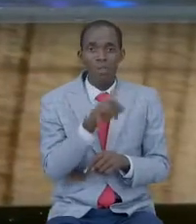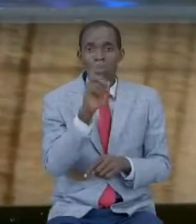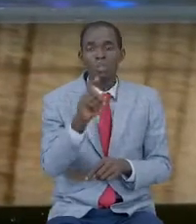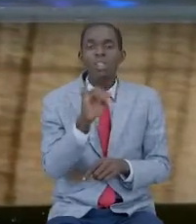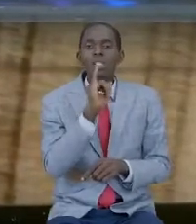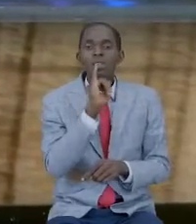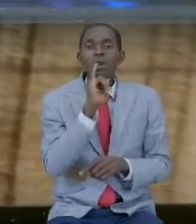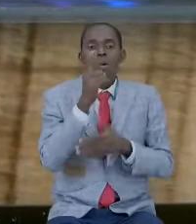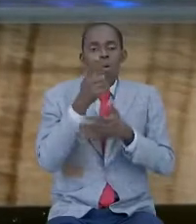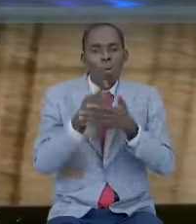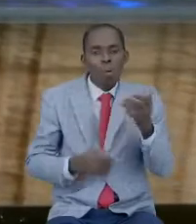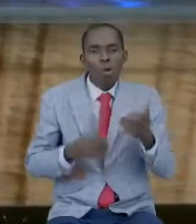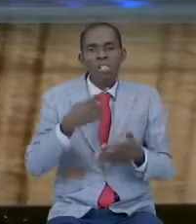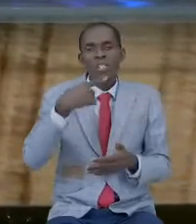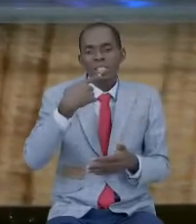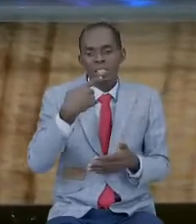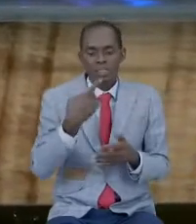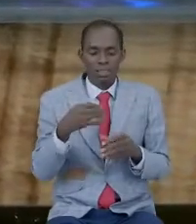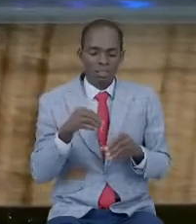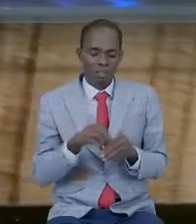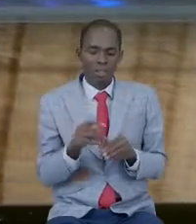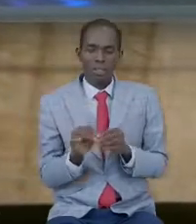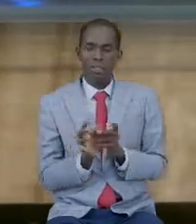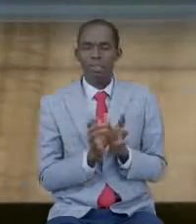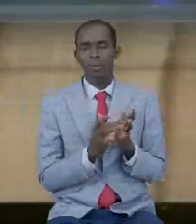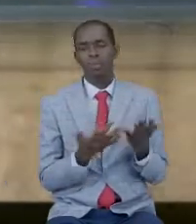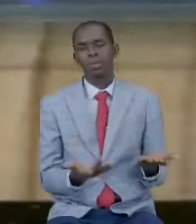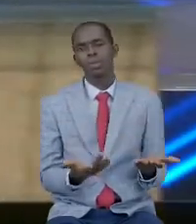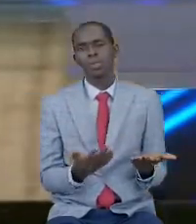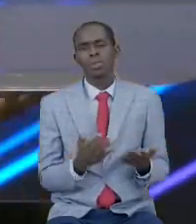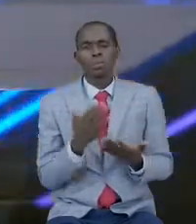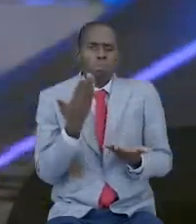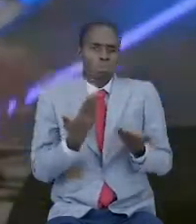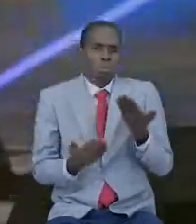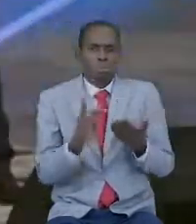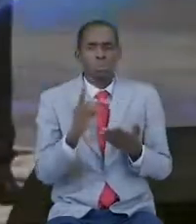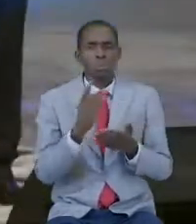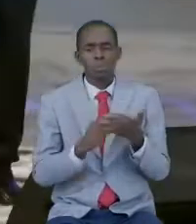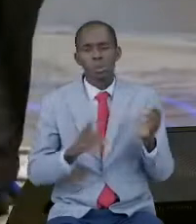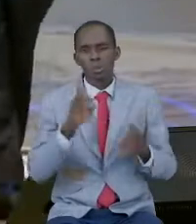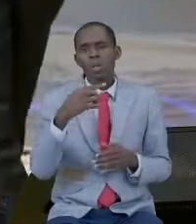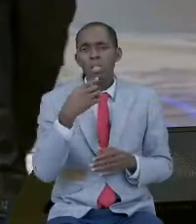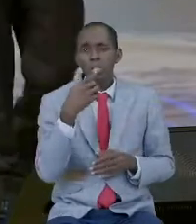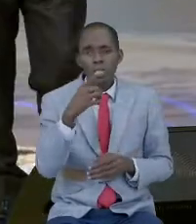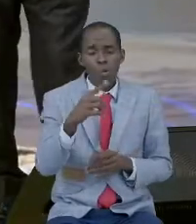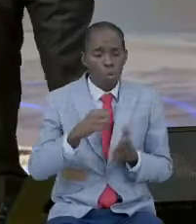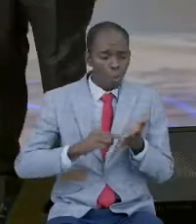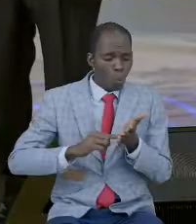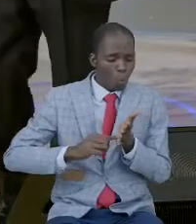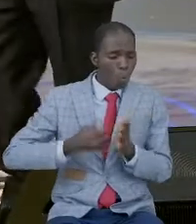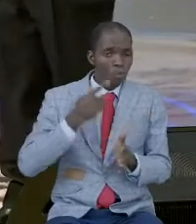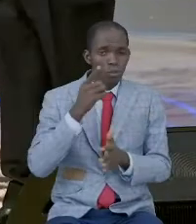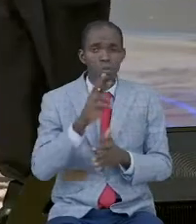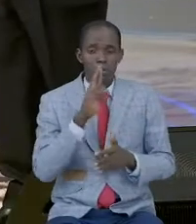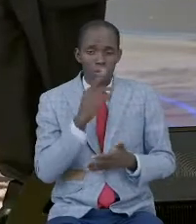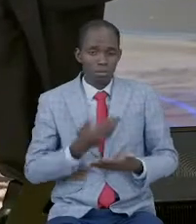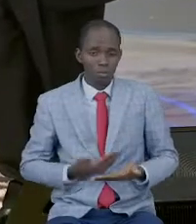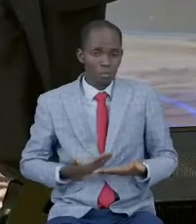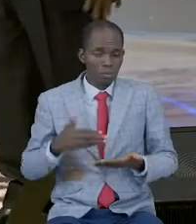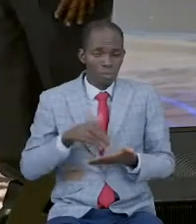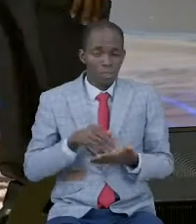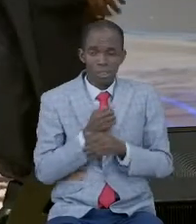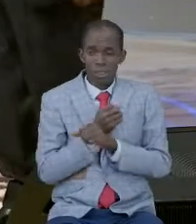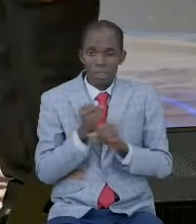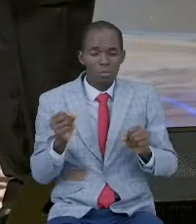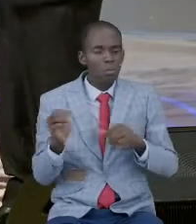what says the scripture? Does somebody tell you that once you are born again, it doesn't matter